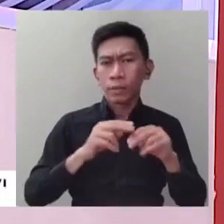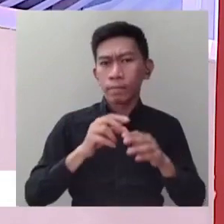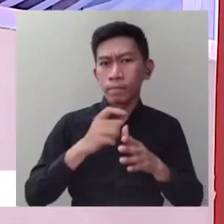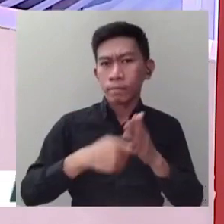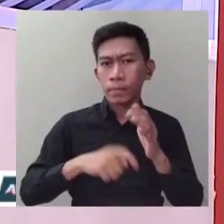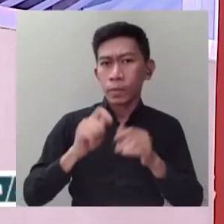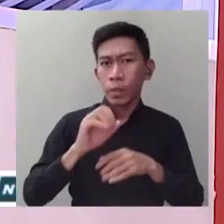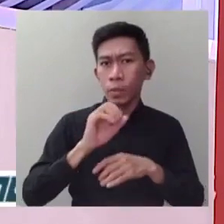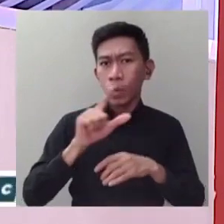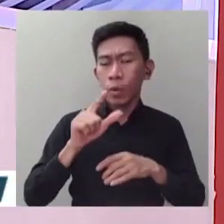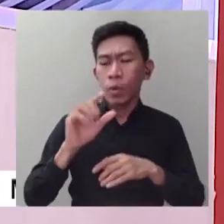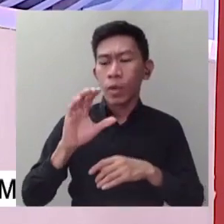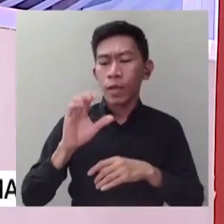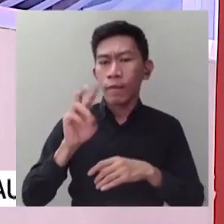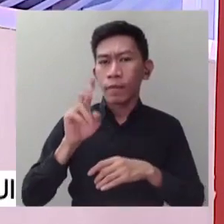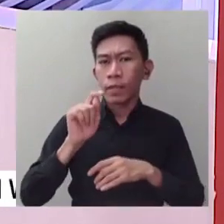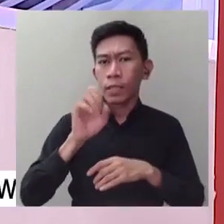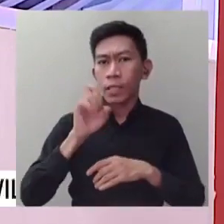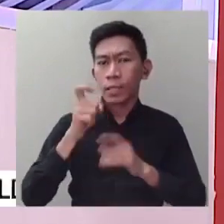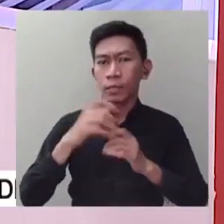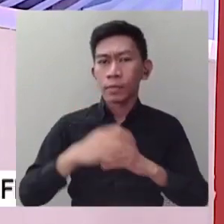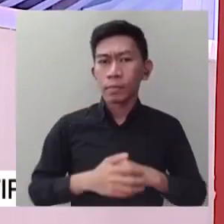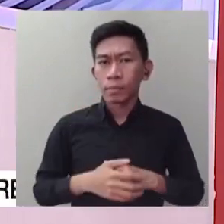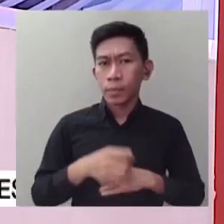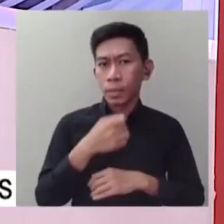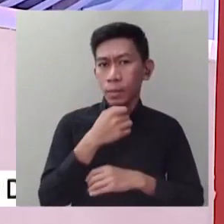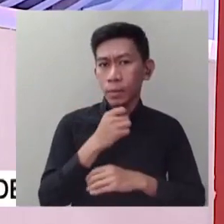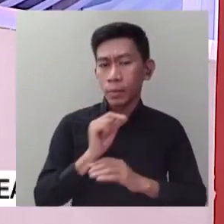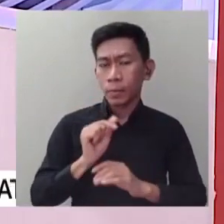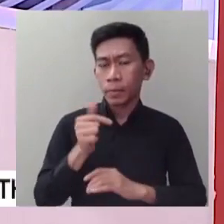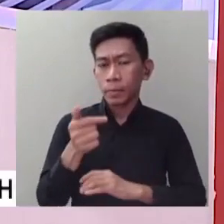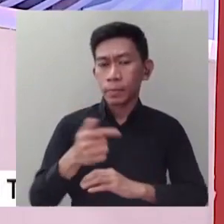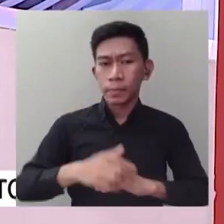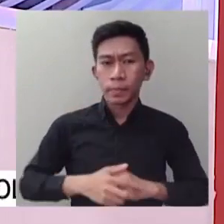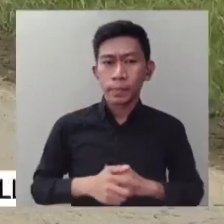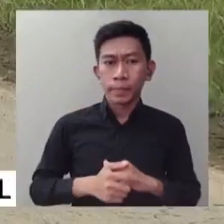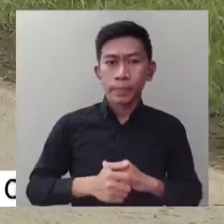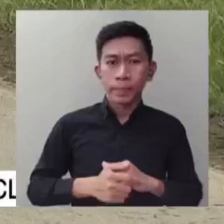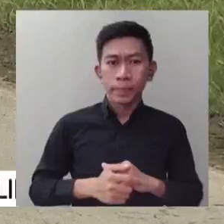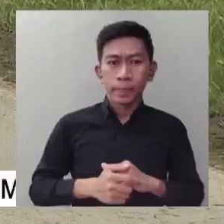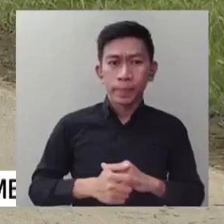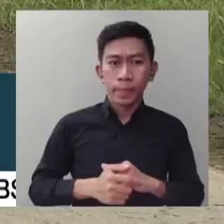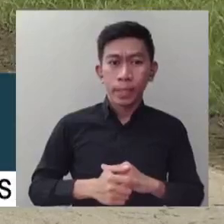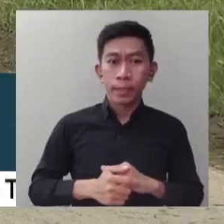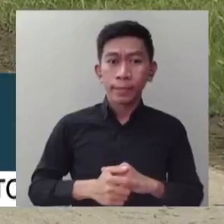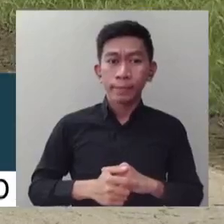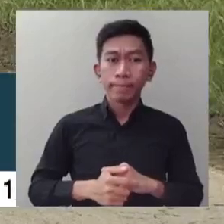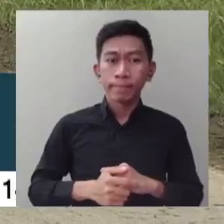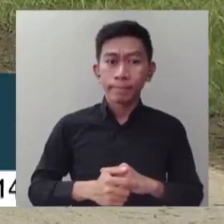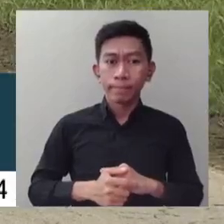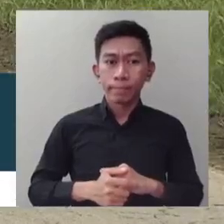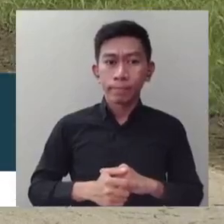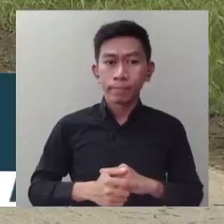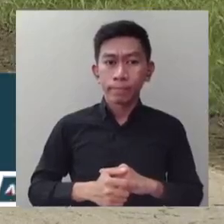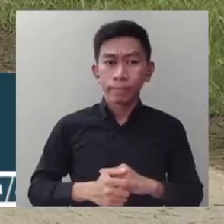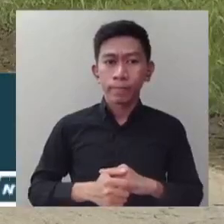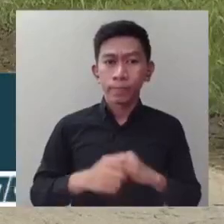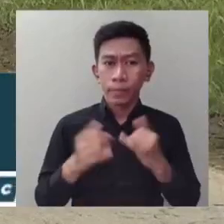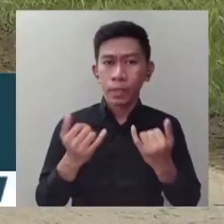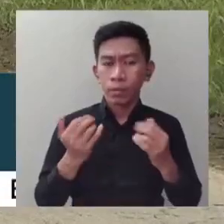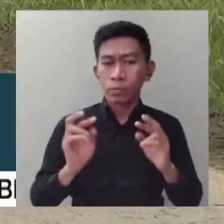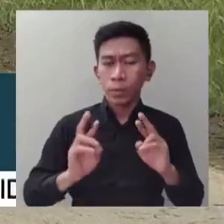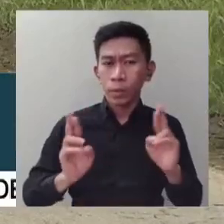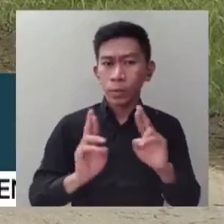Manaba now joins us with details. Jackie, what more can you tell us? Carmina, Cavitex started collecting higher toll